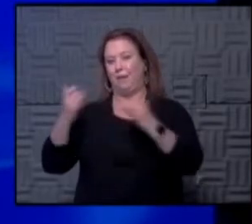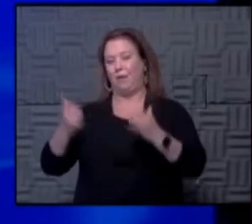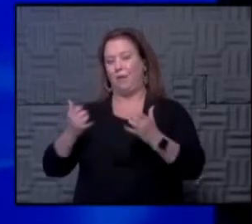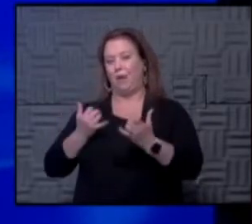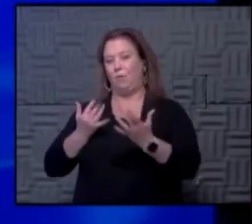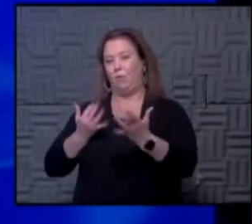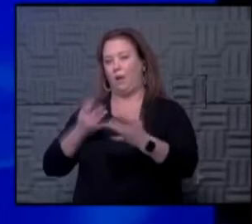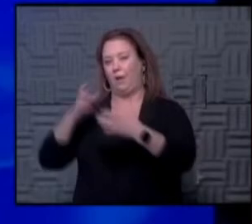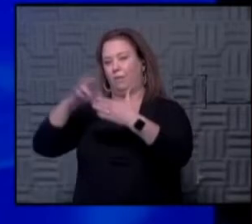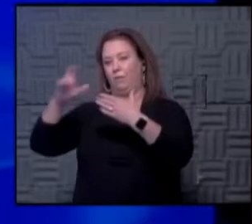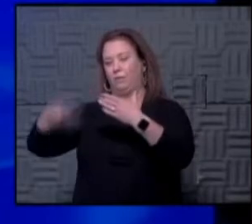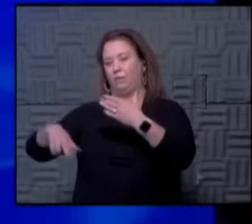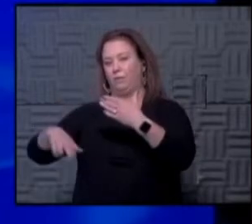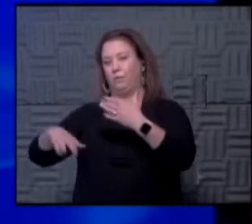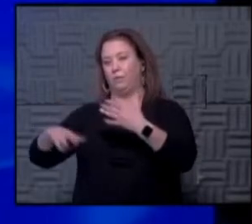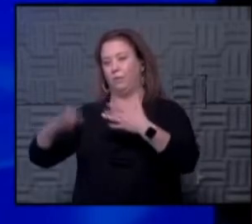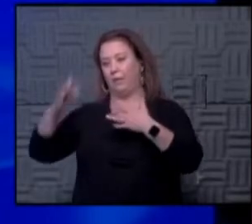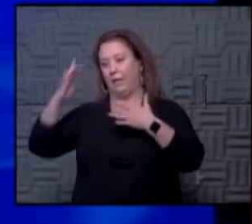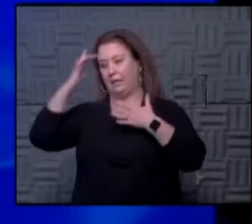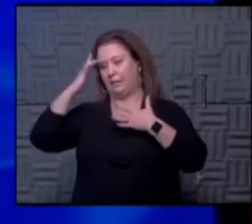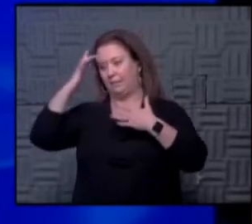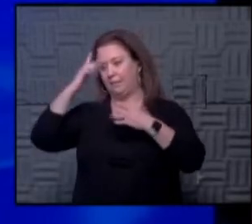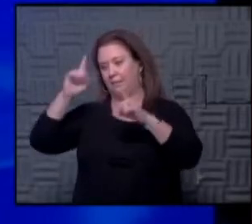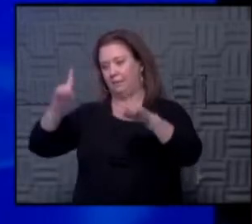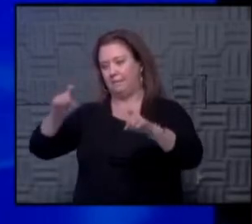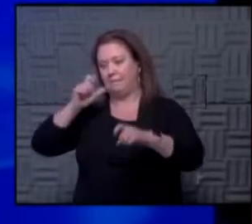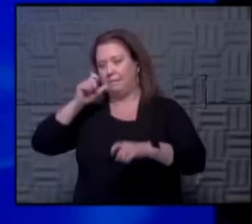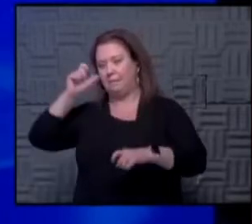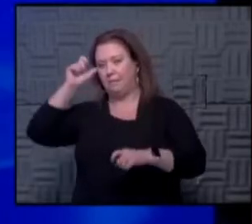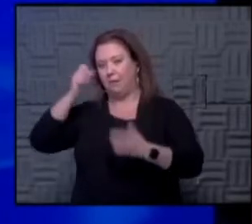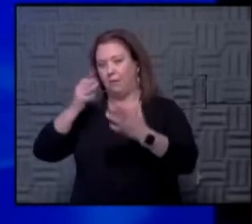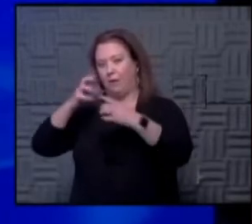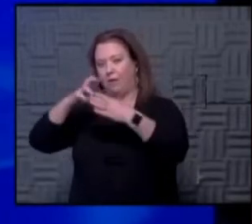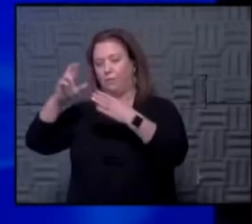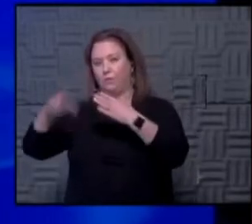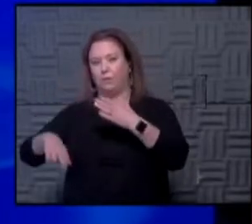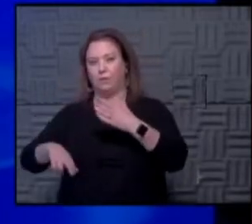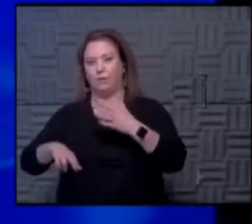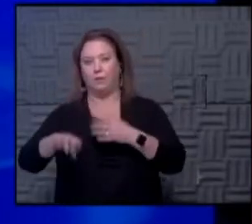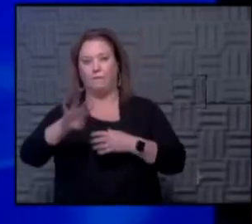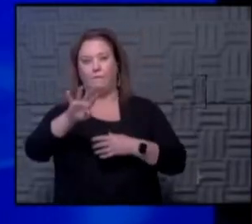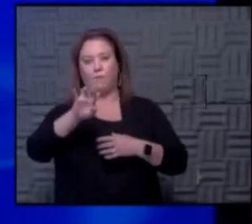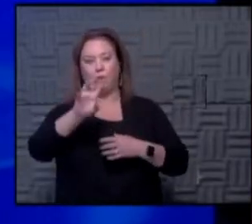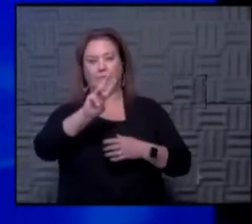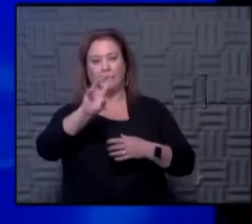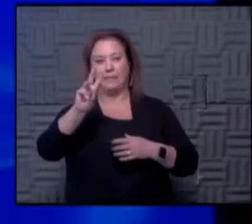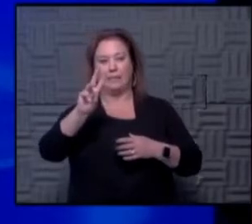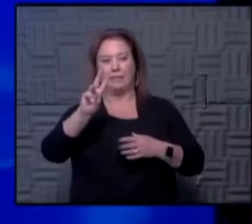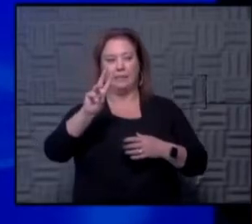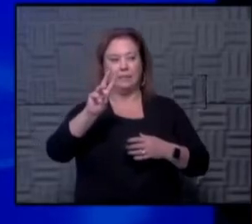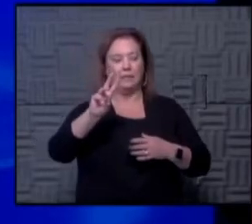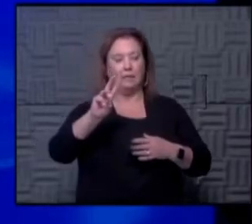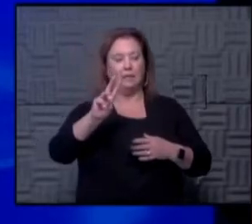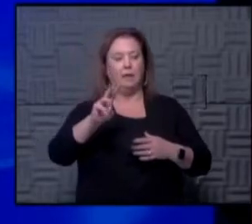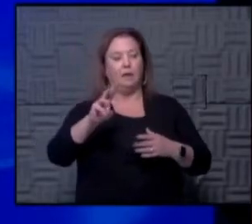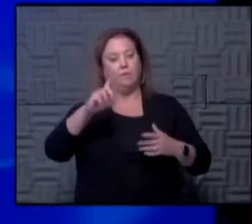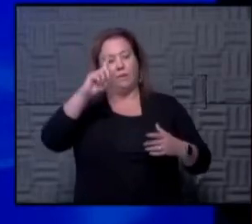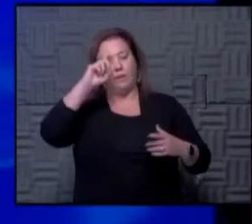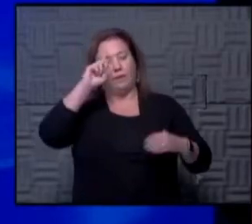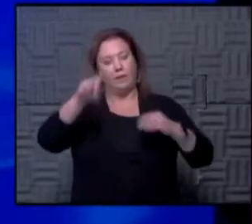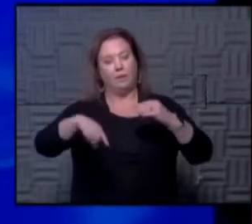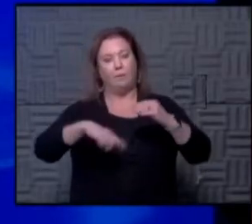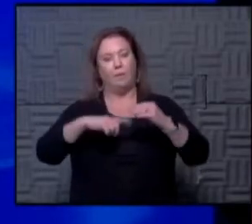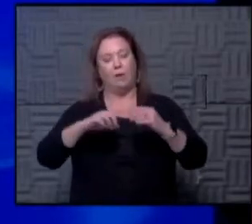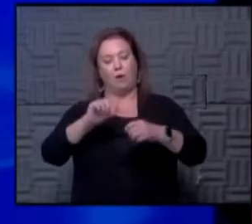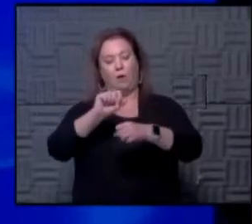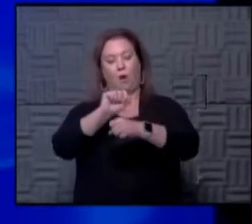waiting on results. So they were either symptomatic and being tested yesterday or were waiting their results. So that's a total of 466, as I said. If we consider that